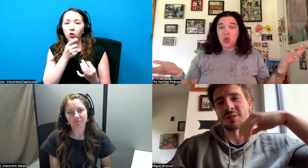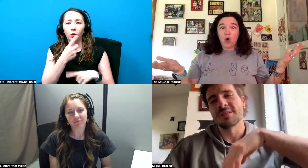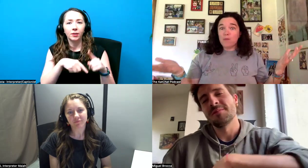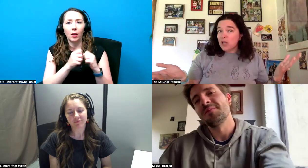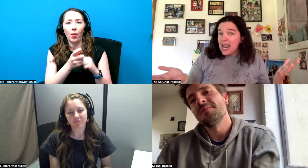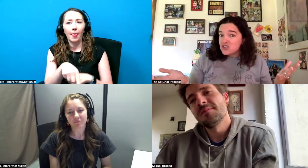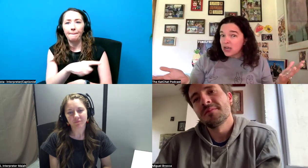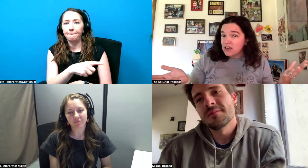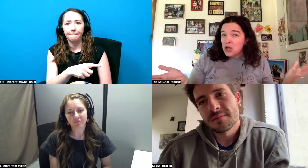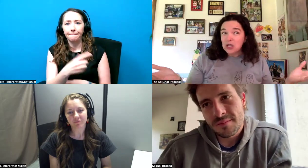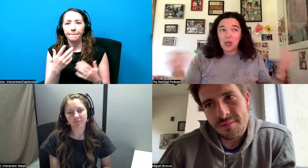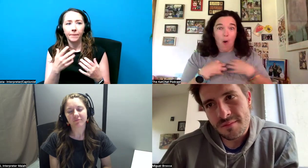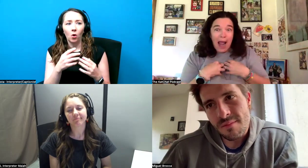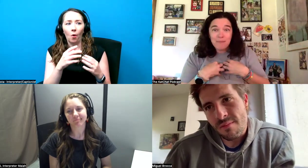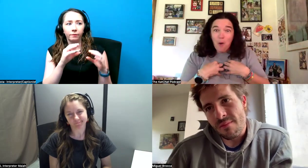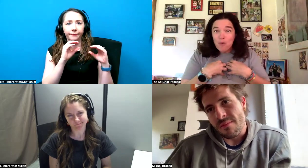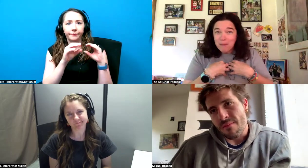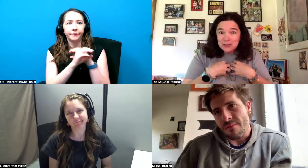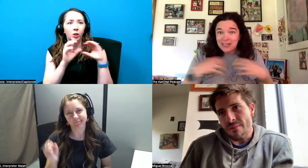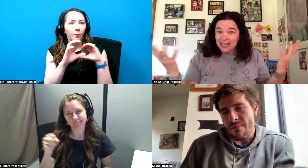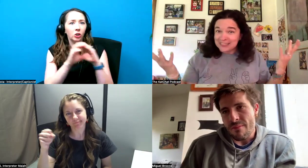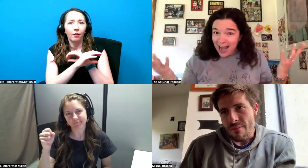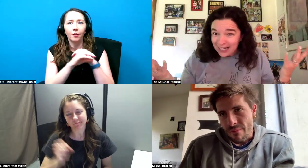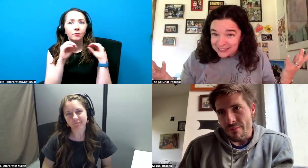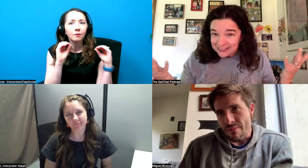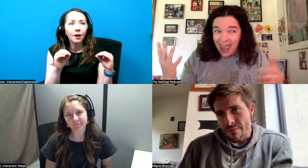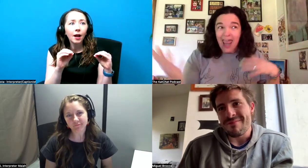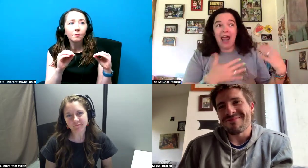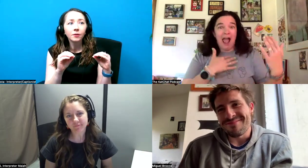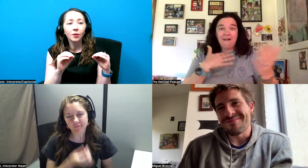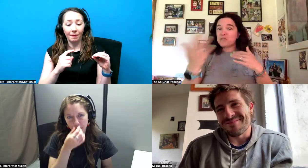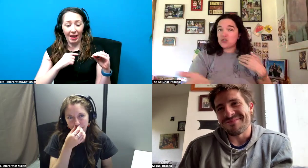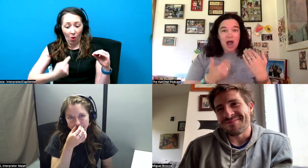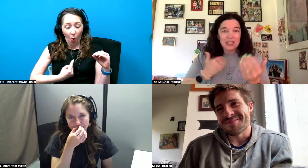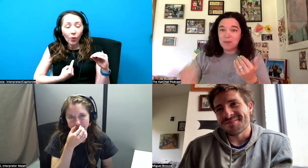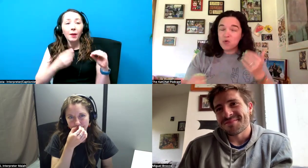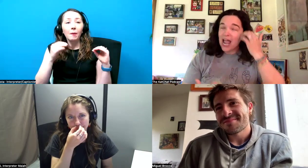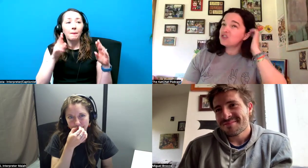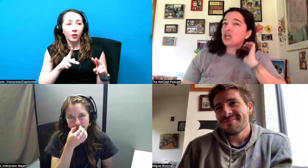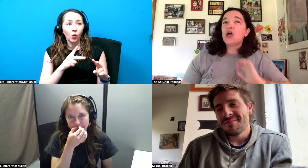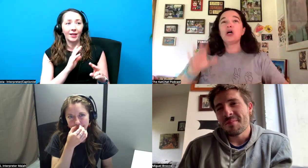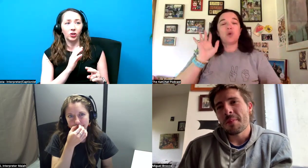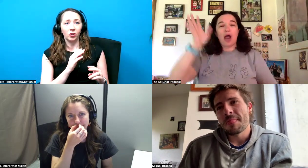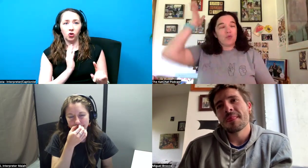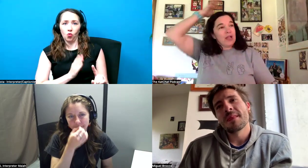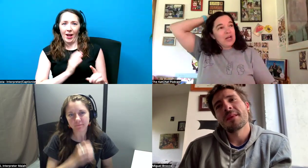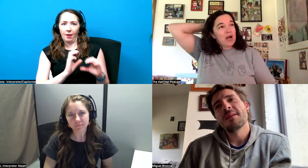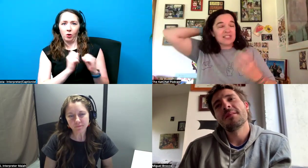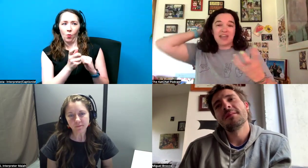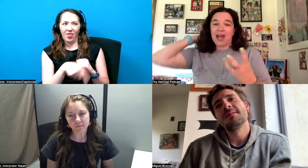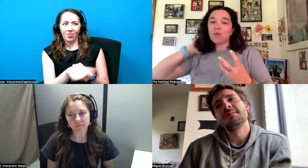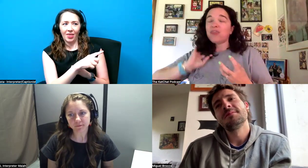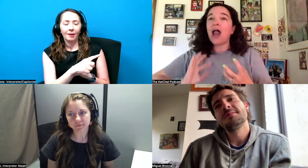and of there's no course. communication. So I'm the only person that's done and have direct communication. So I